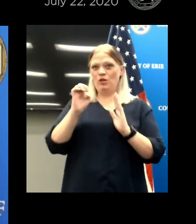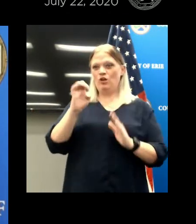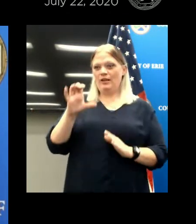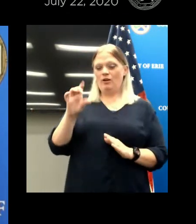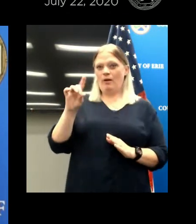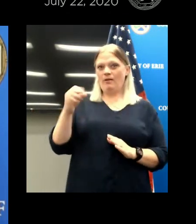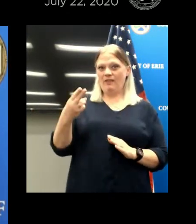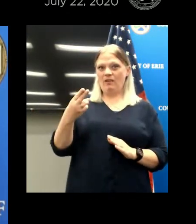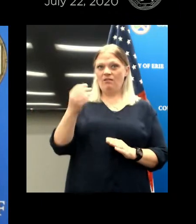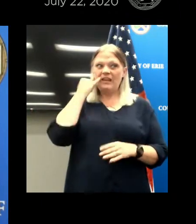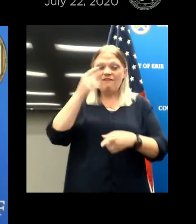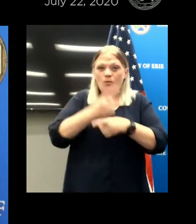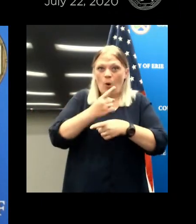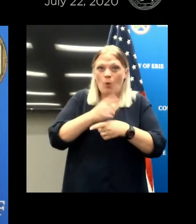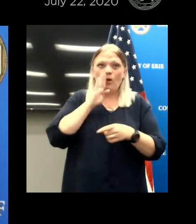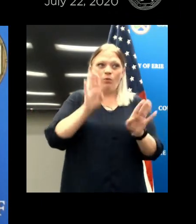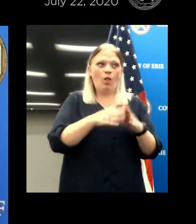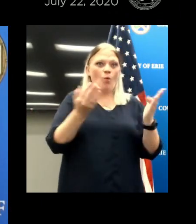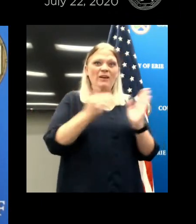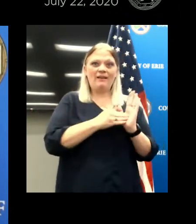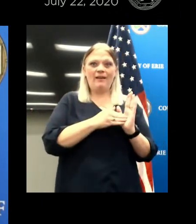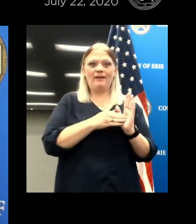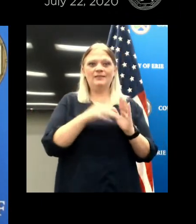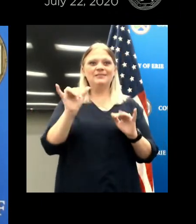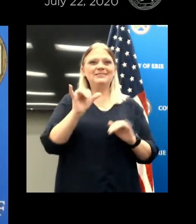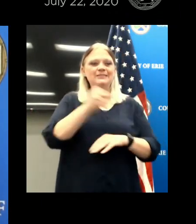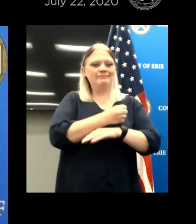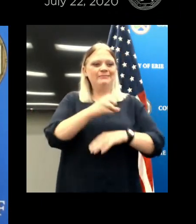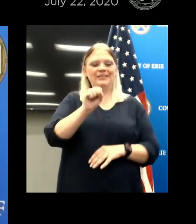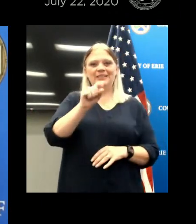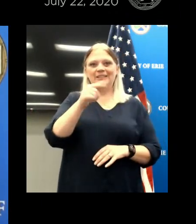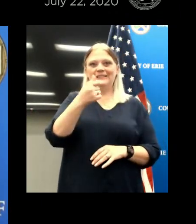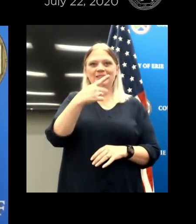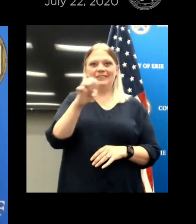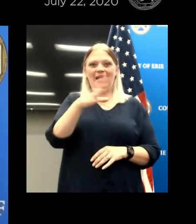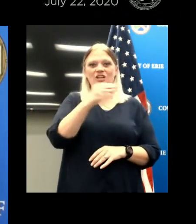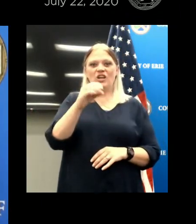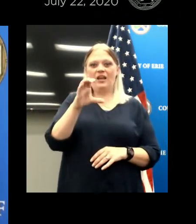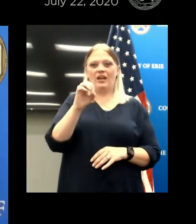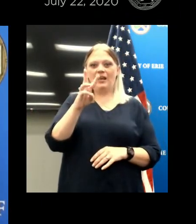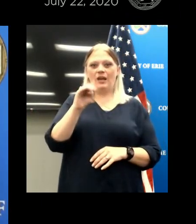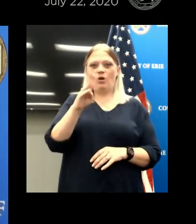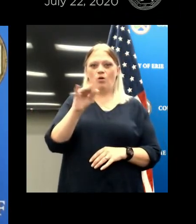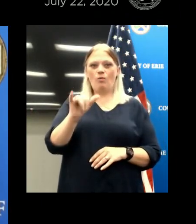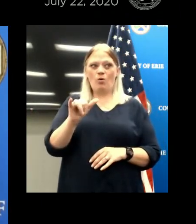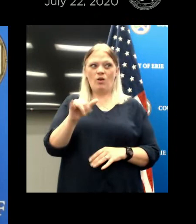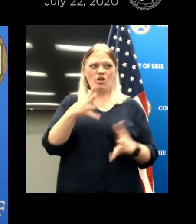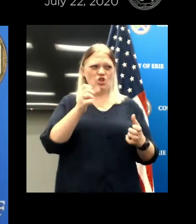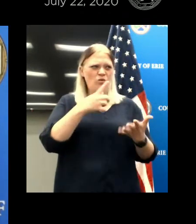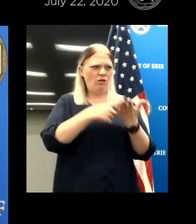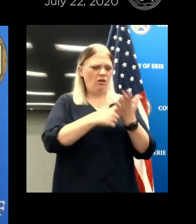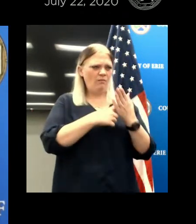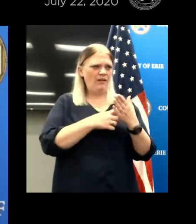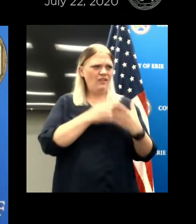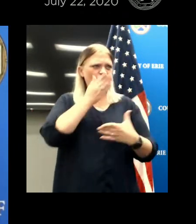appropriate, they'll be reopened, just like the stage was, and just like the Cowboy was. Do you want to talk about the harassment?